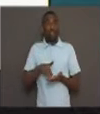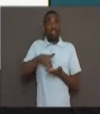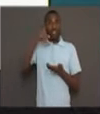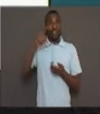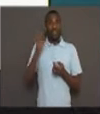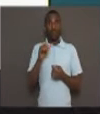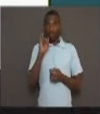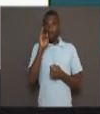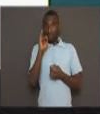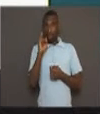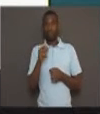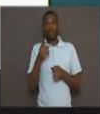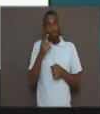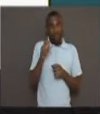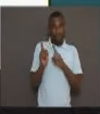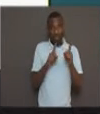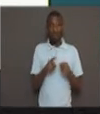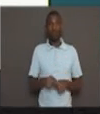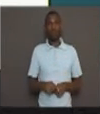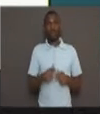voltage with low current.